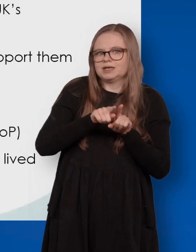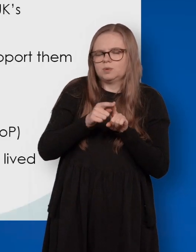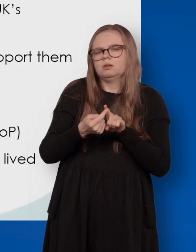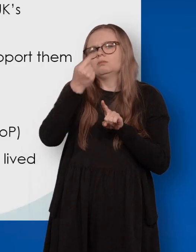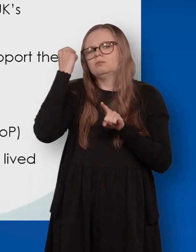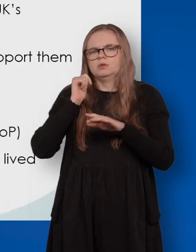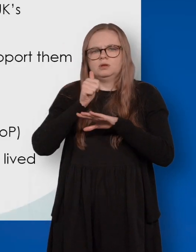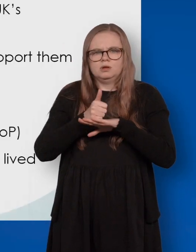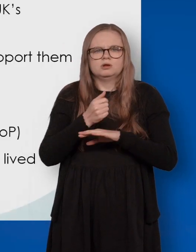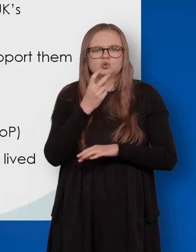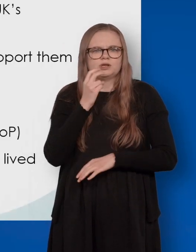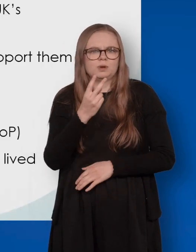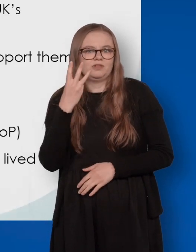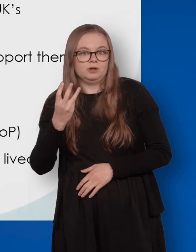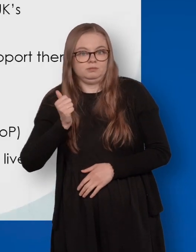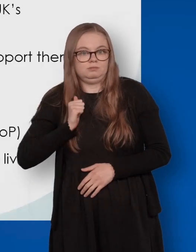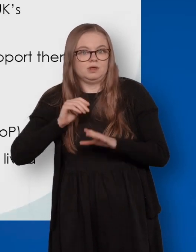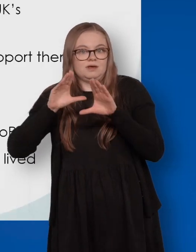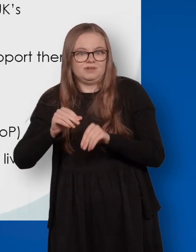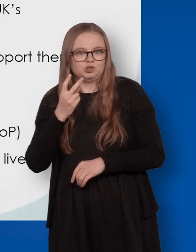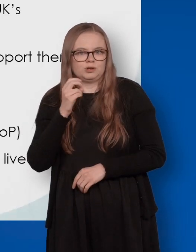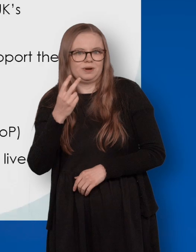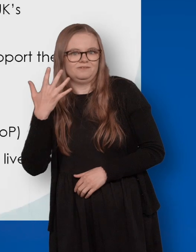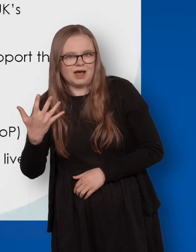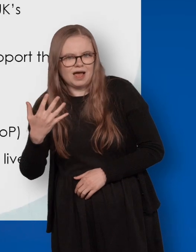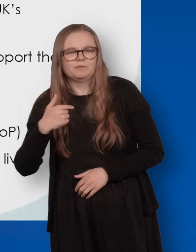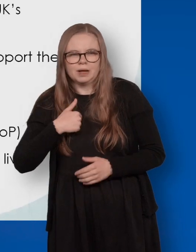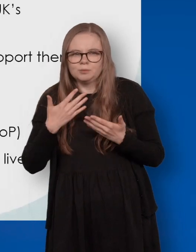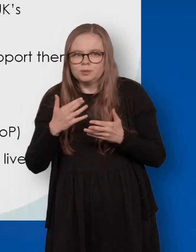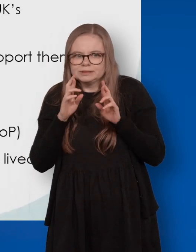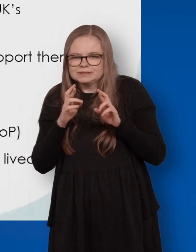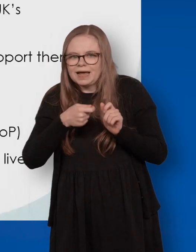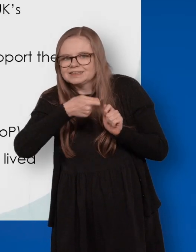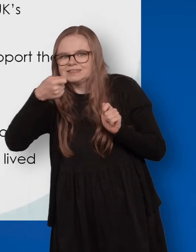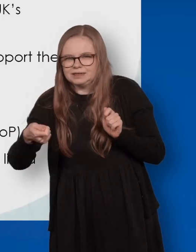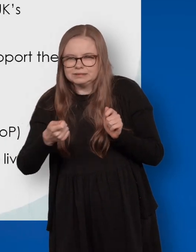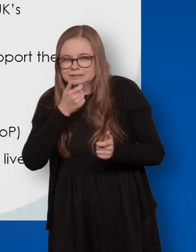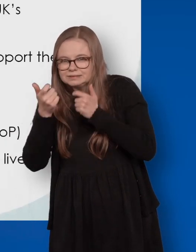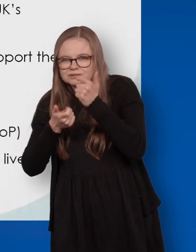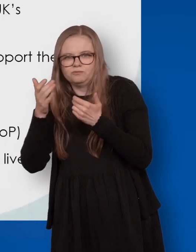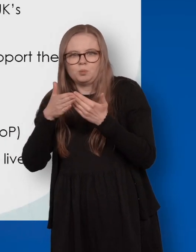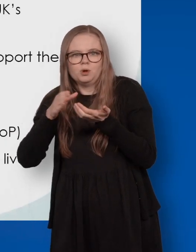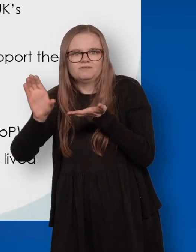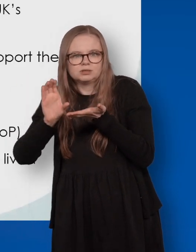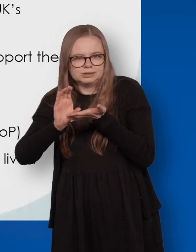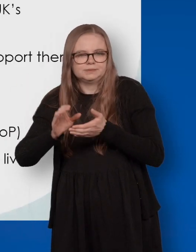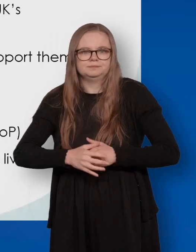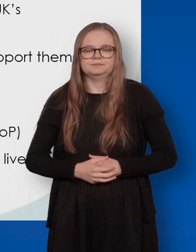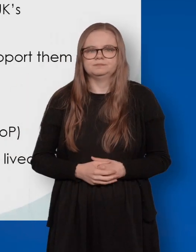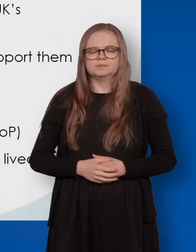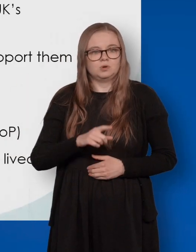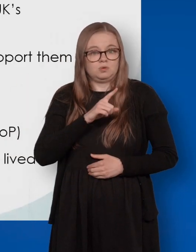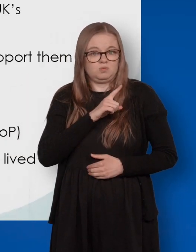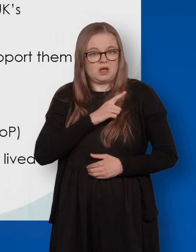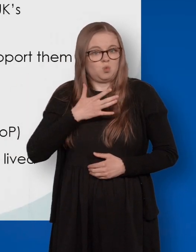early 2023 and is due to finish in 2025. However, we're looking for an extension, and of course, we're looking for further funding to continue